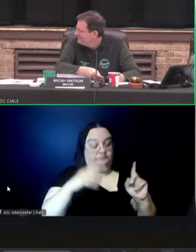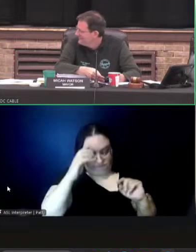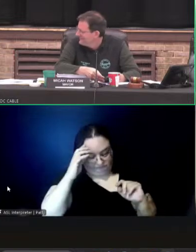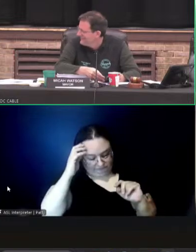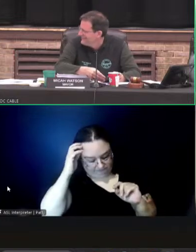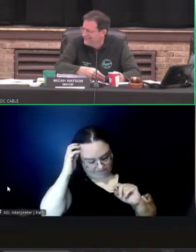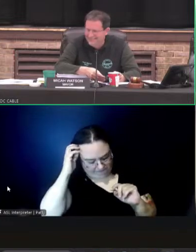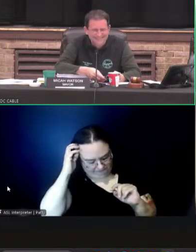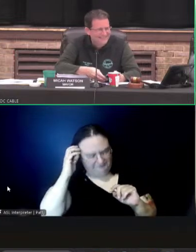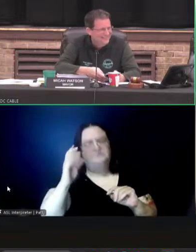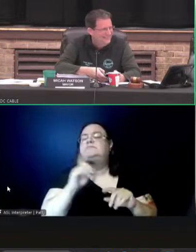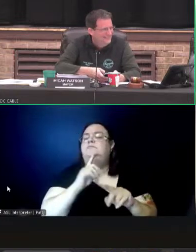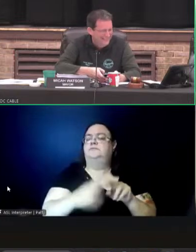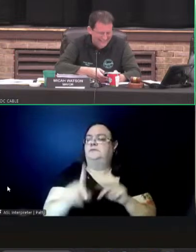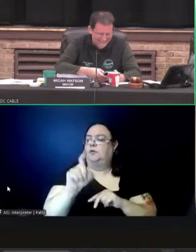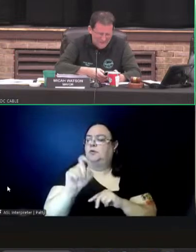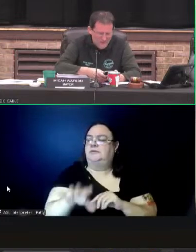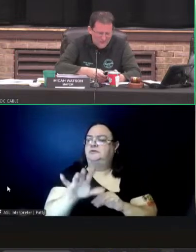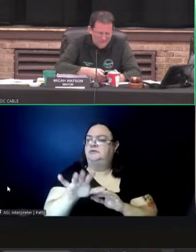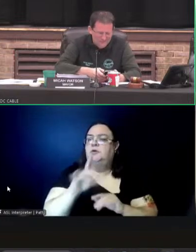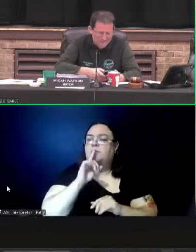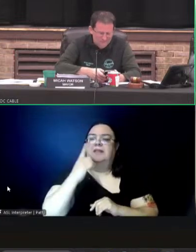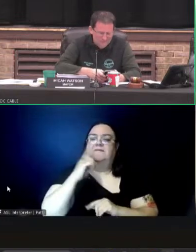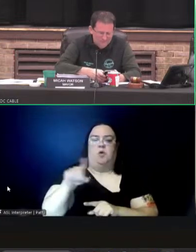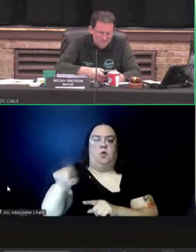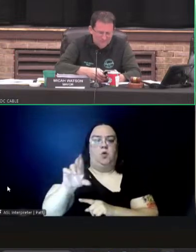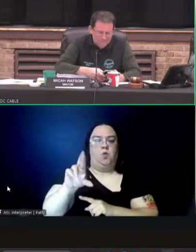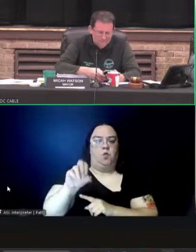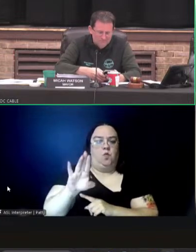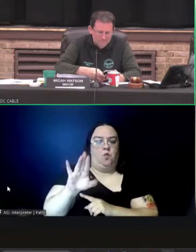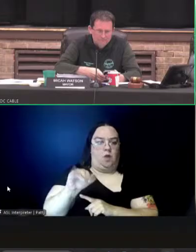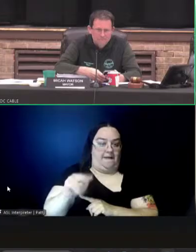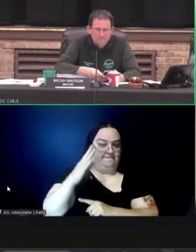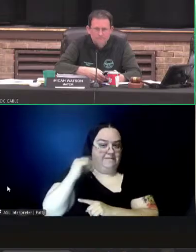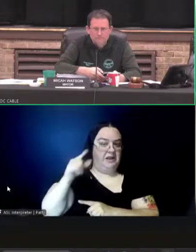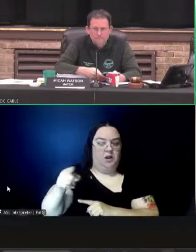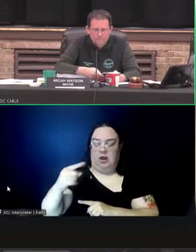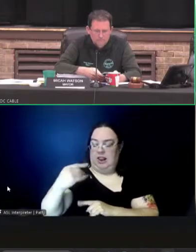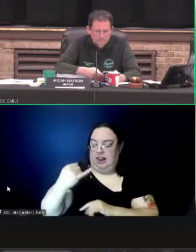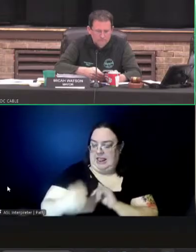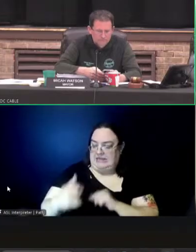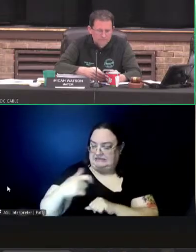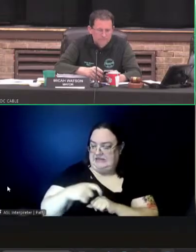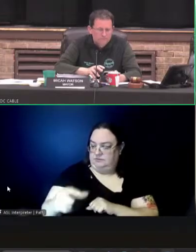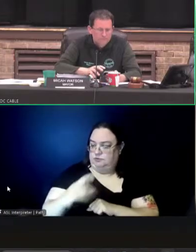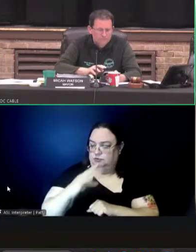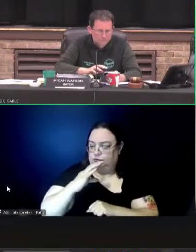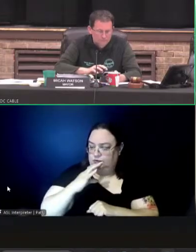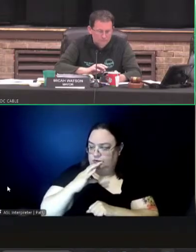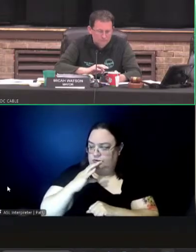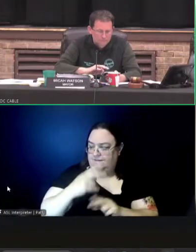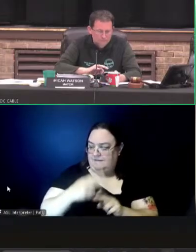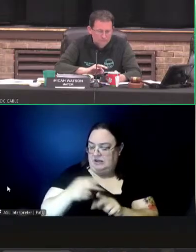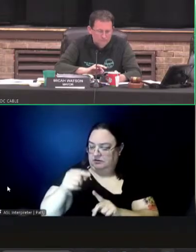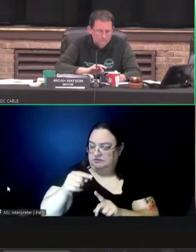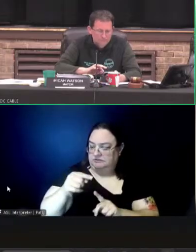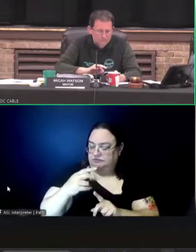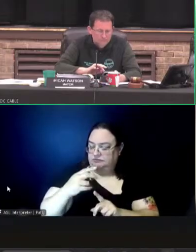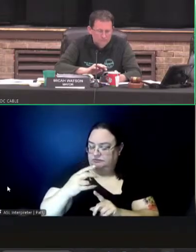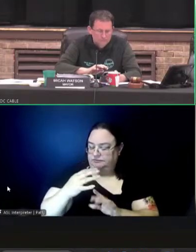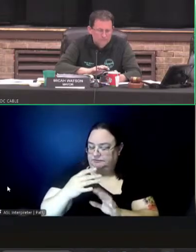quick question, really for Robin, because you spoke, Robin, last time about the use of